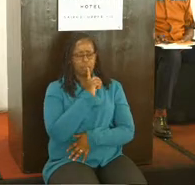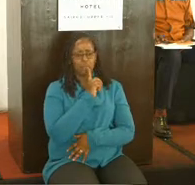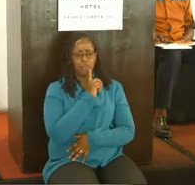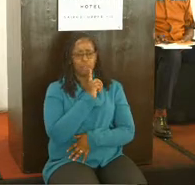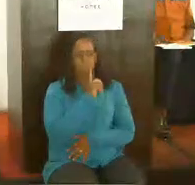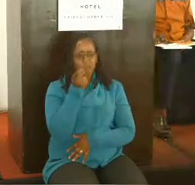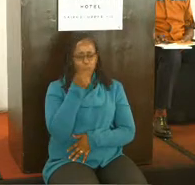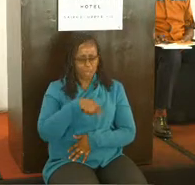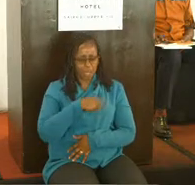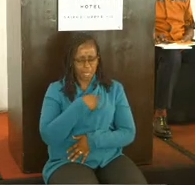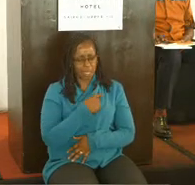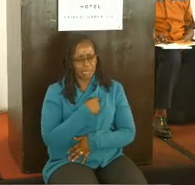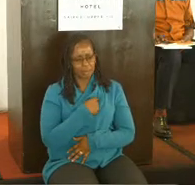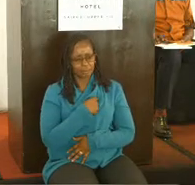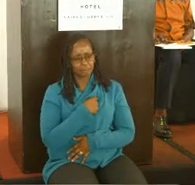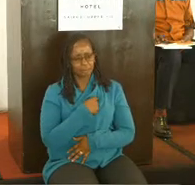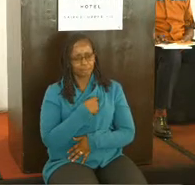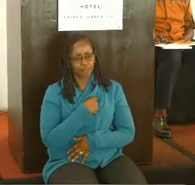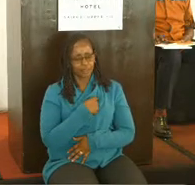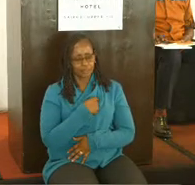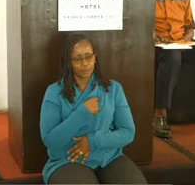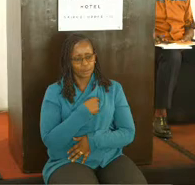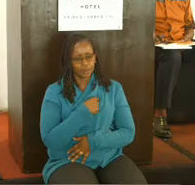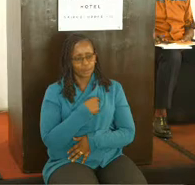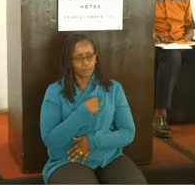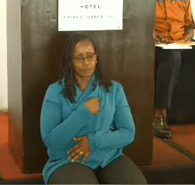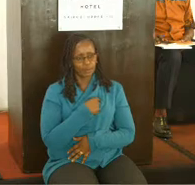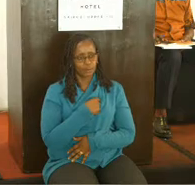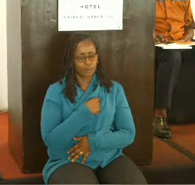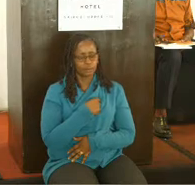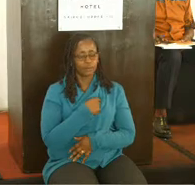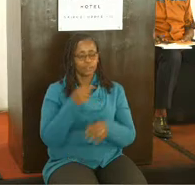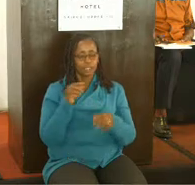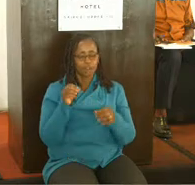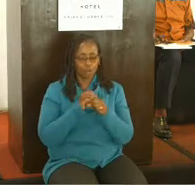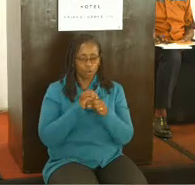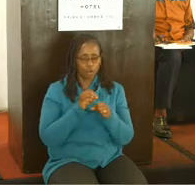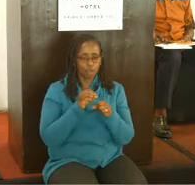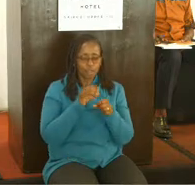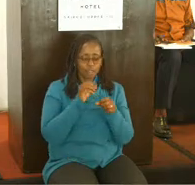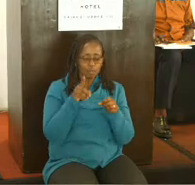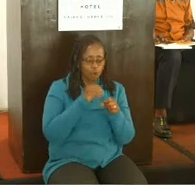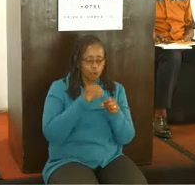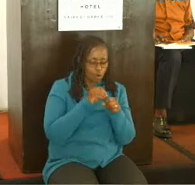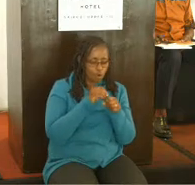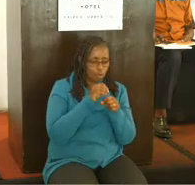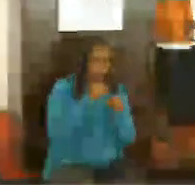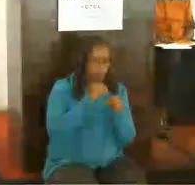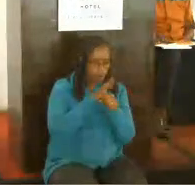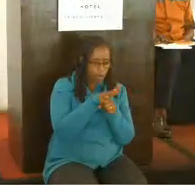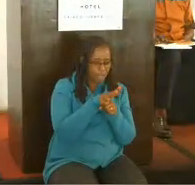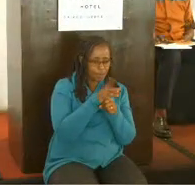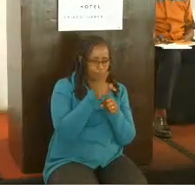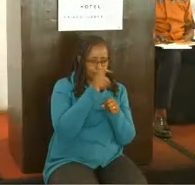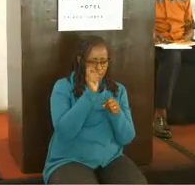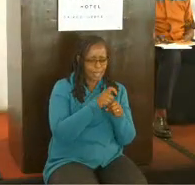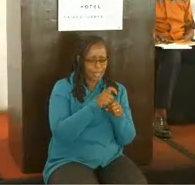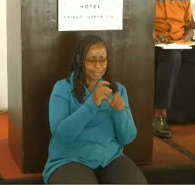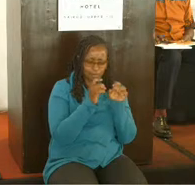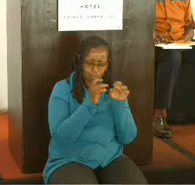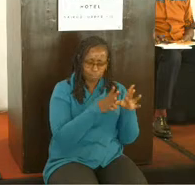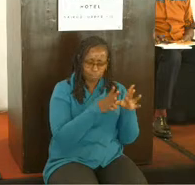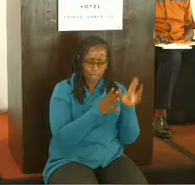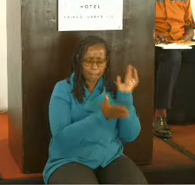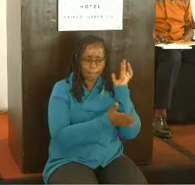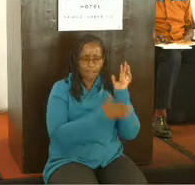leave Corona as arundhati said you know that the pandemic is a portal we should leave those bad habits behind